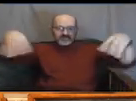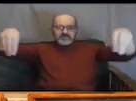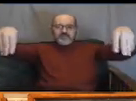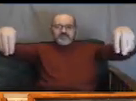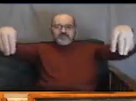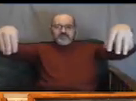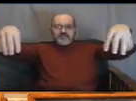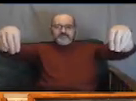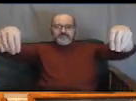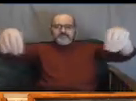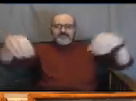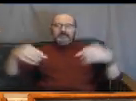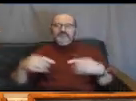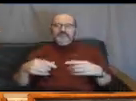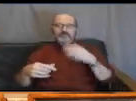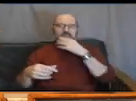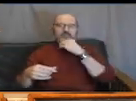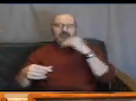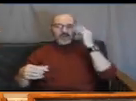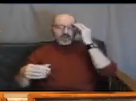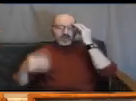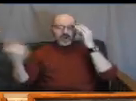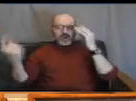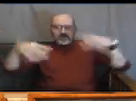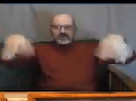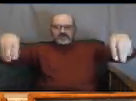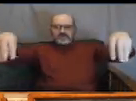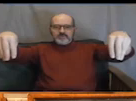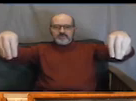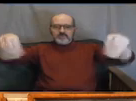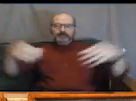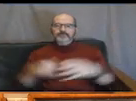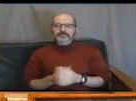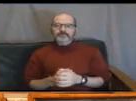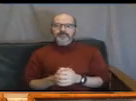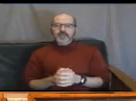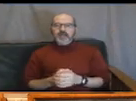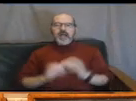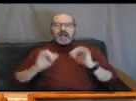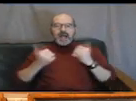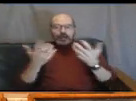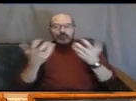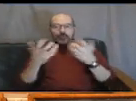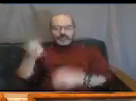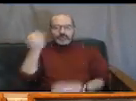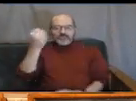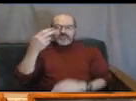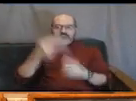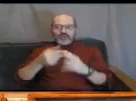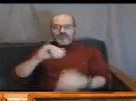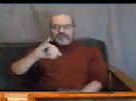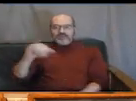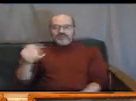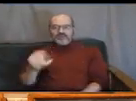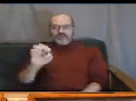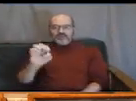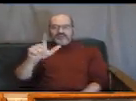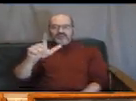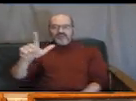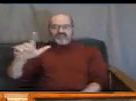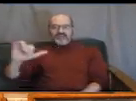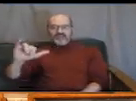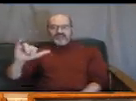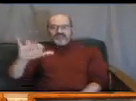grocery bags or tissue paper, always with our fingers down. And the way we want to hold it is called a jellyfish hold.